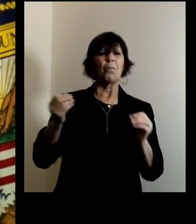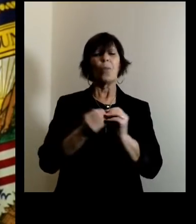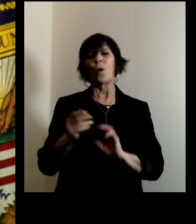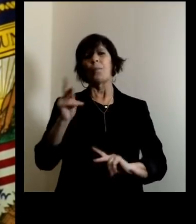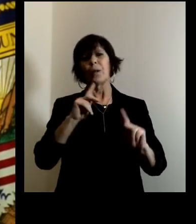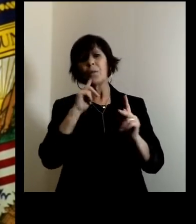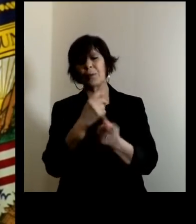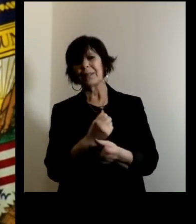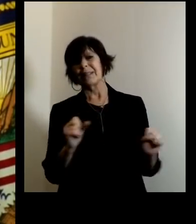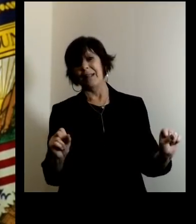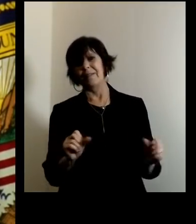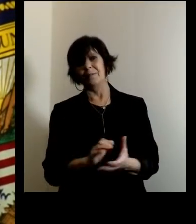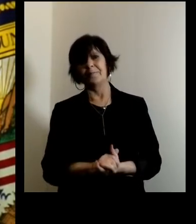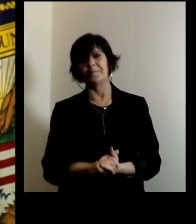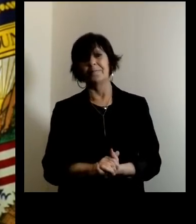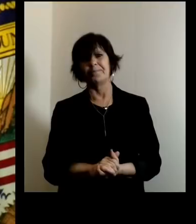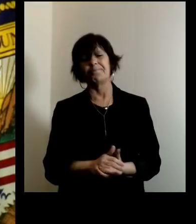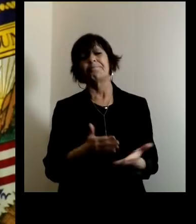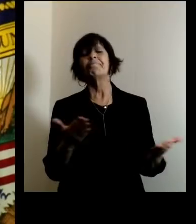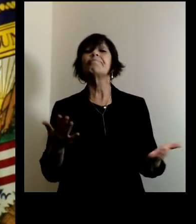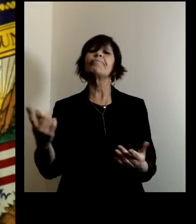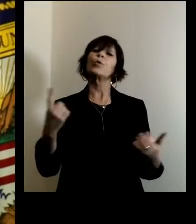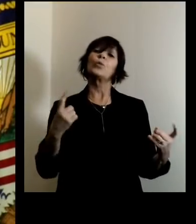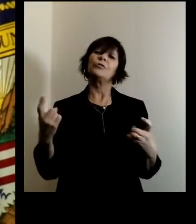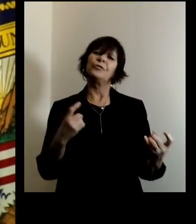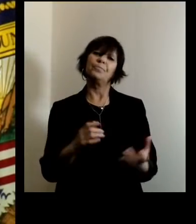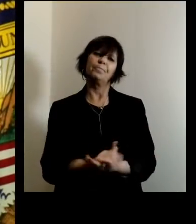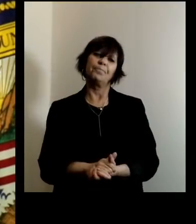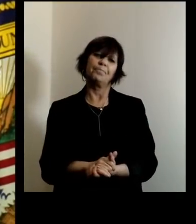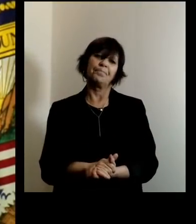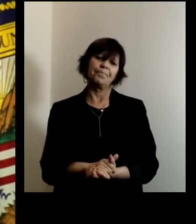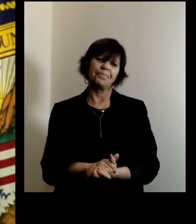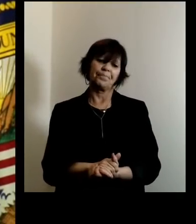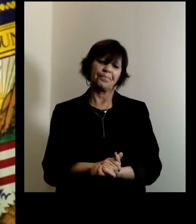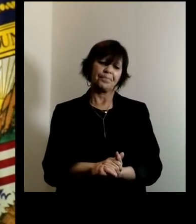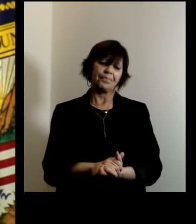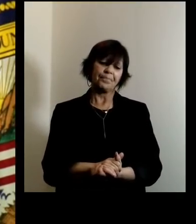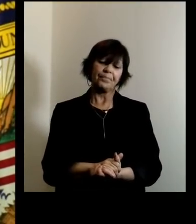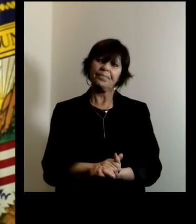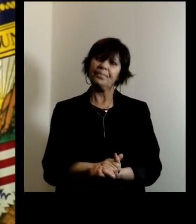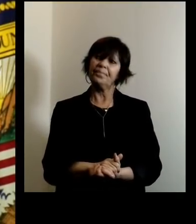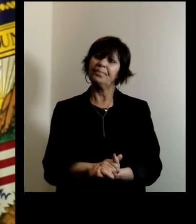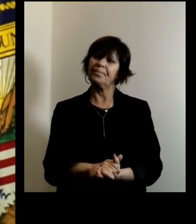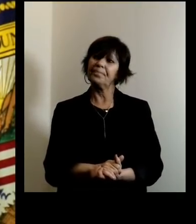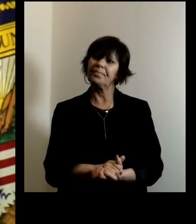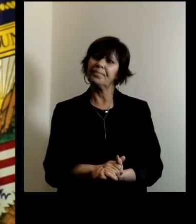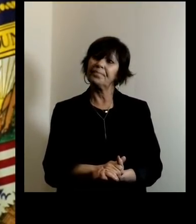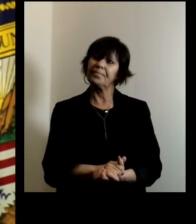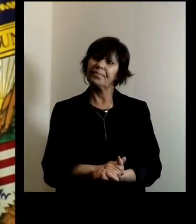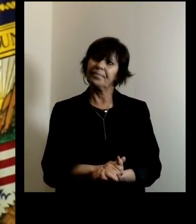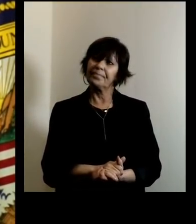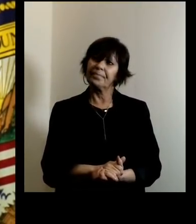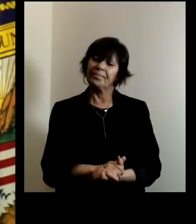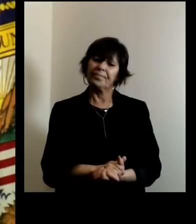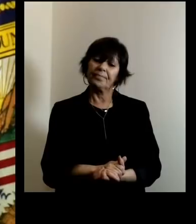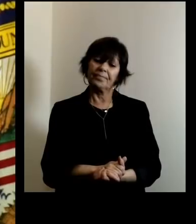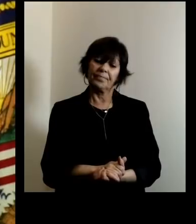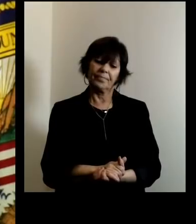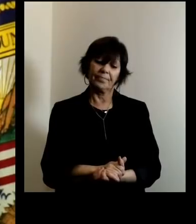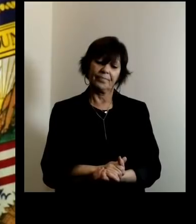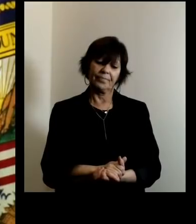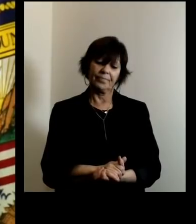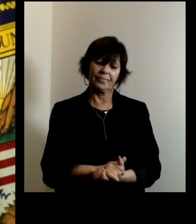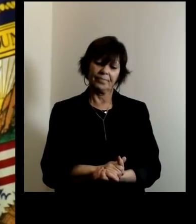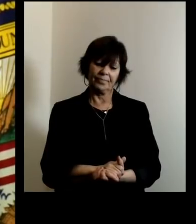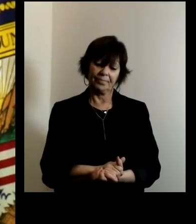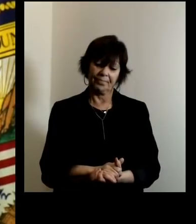saved because of it. With that, I'll open it up to questions from the media. I think we started at the top, which was the W's last time, so we'll